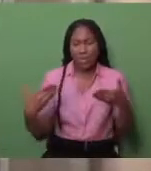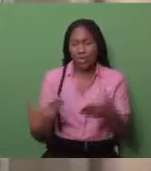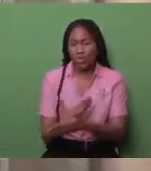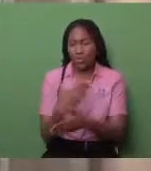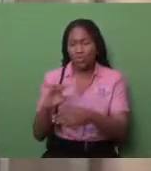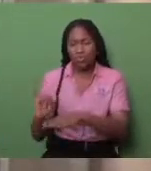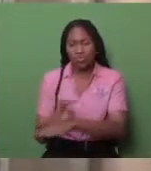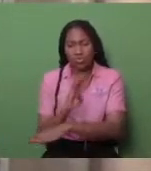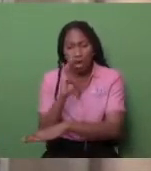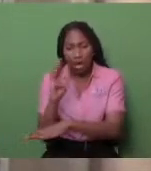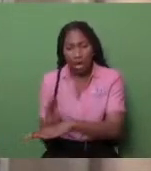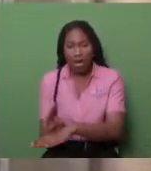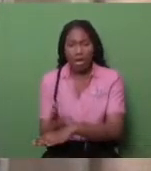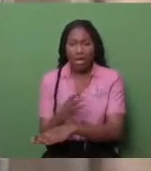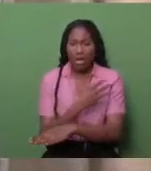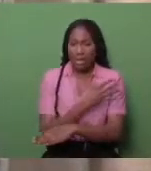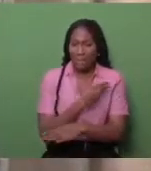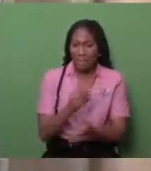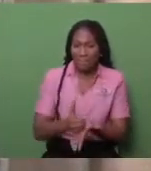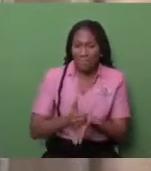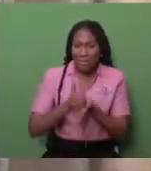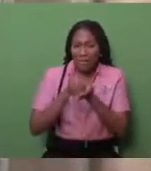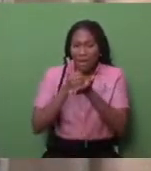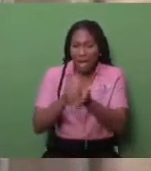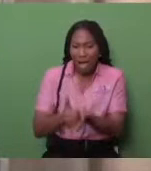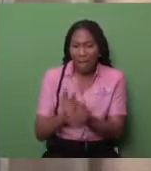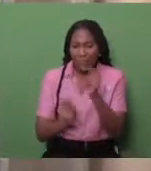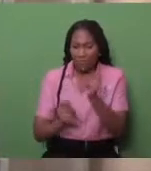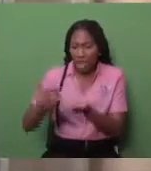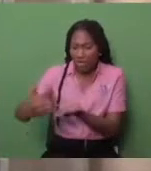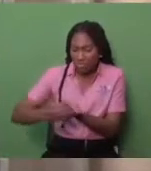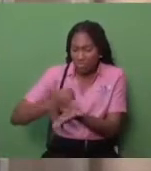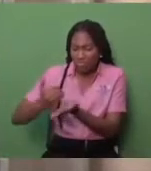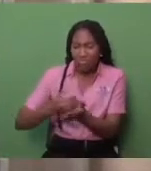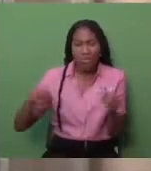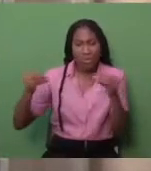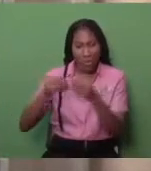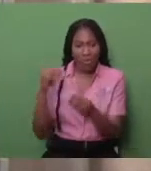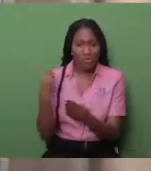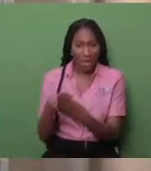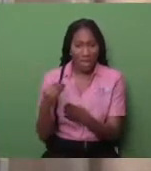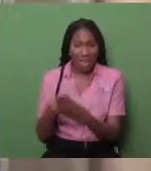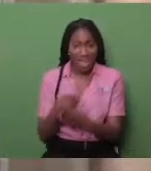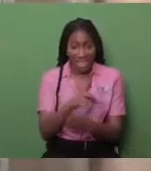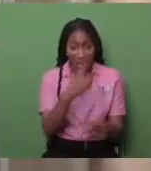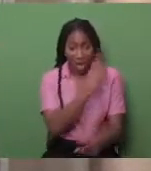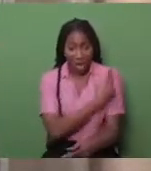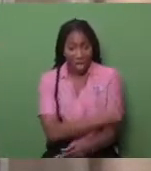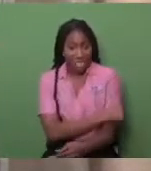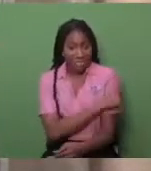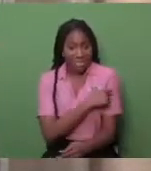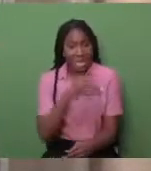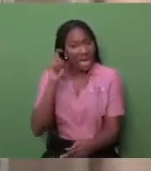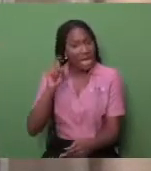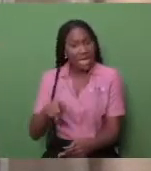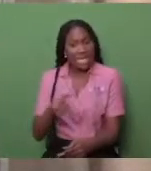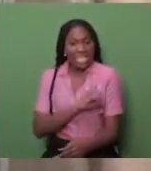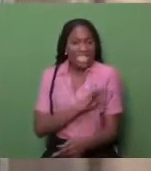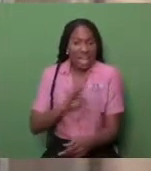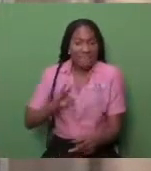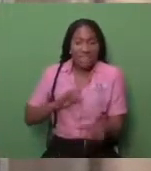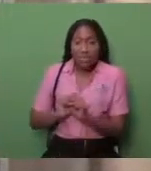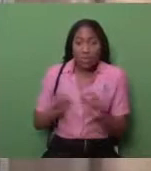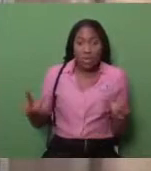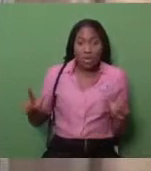boosting and diversifying our economy. Knowing that we had a fully equipped hospital and only needed to be staffed, it was purposely